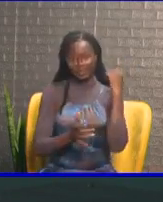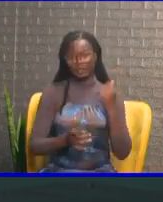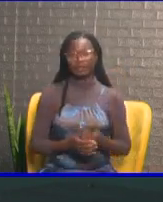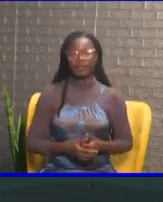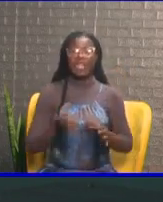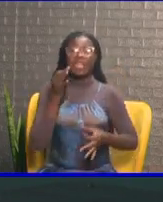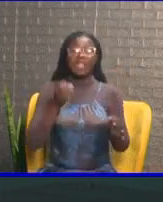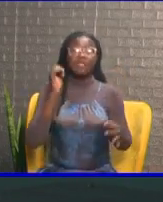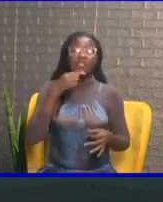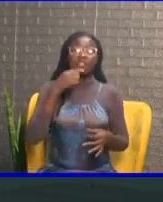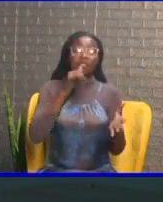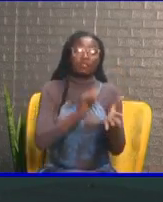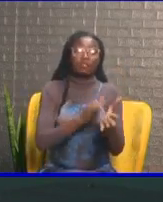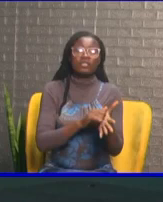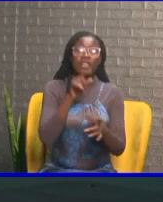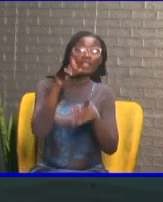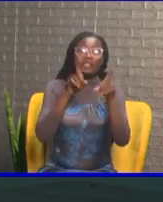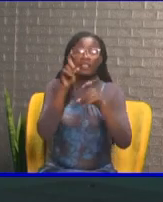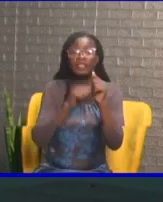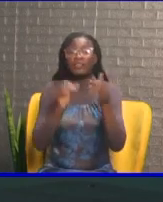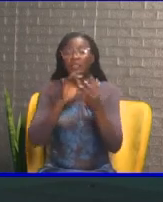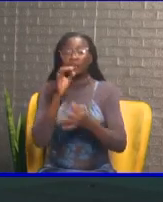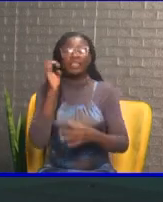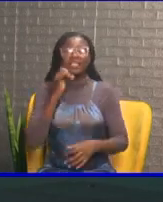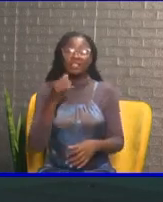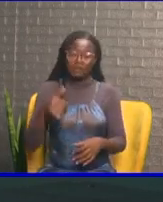If he tells you test every spirit, he's testing you too.